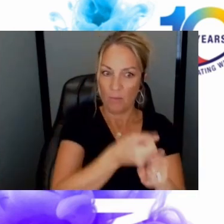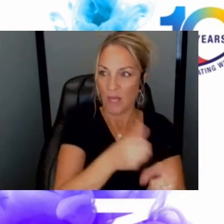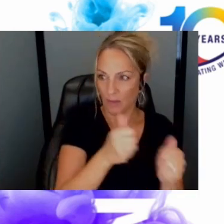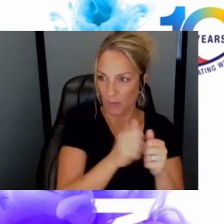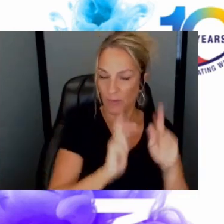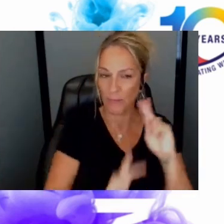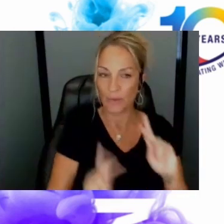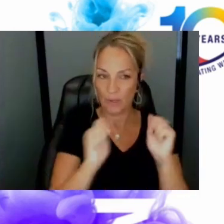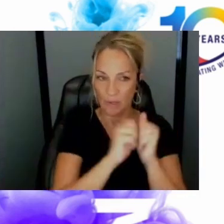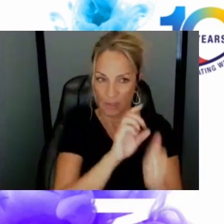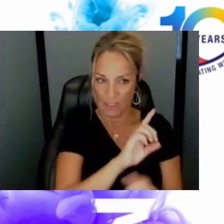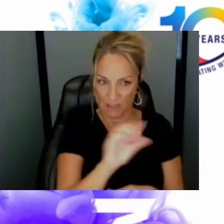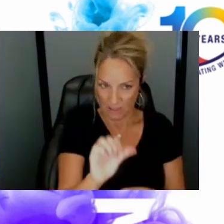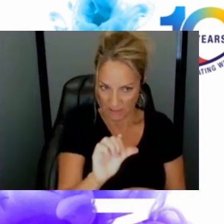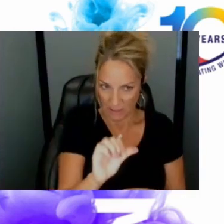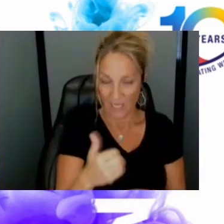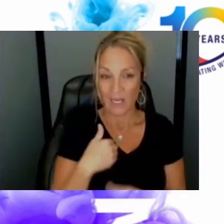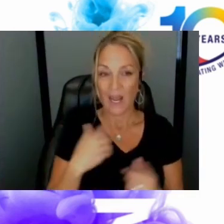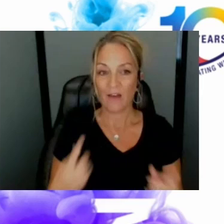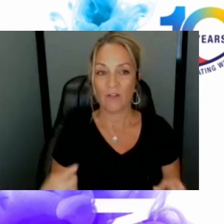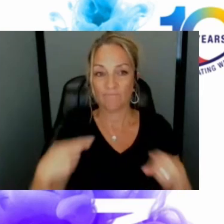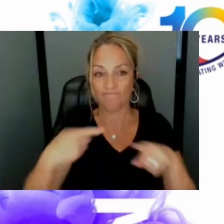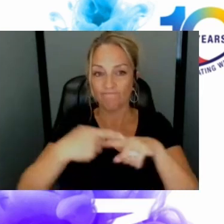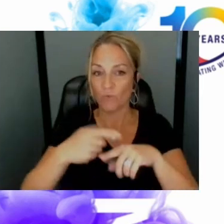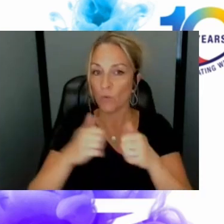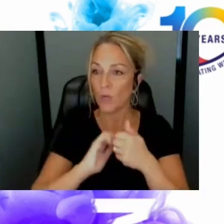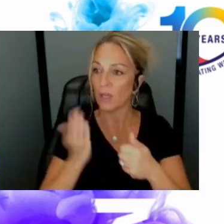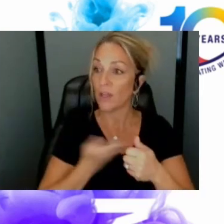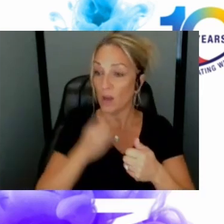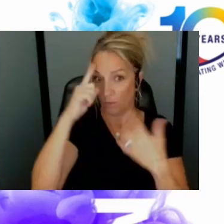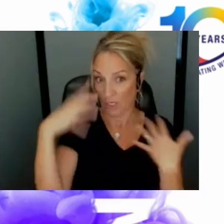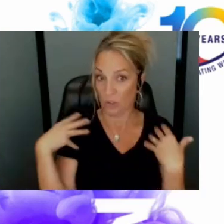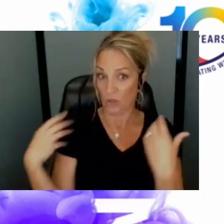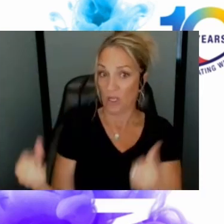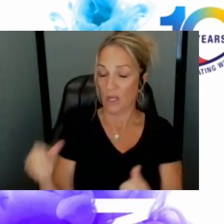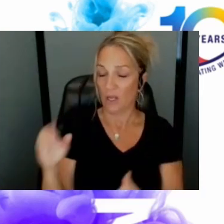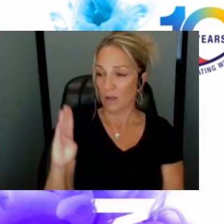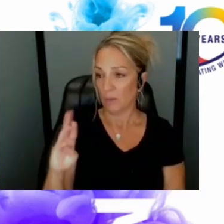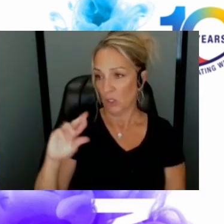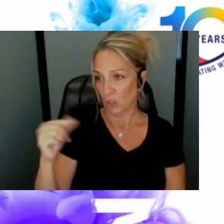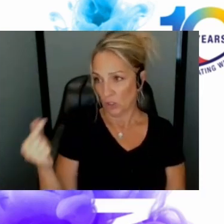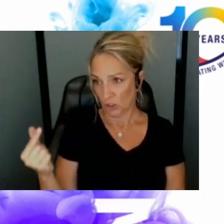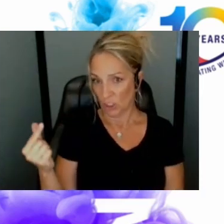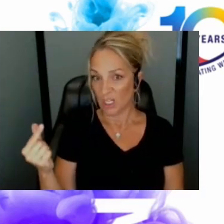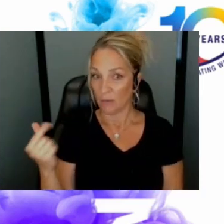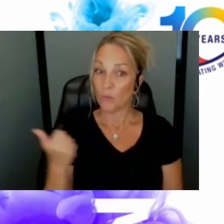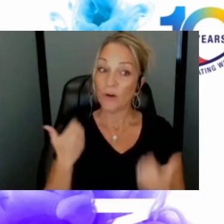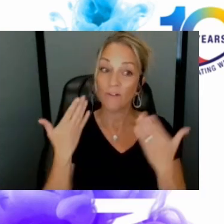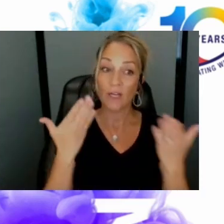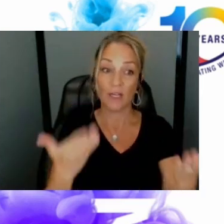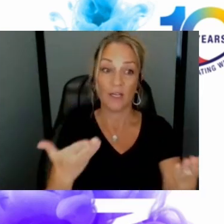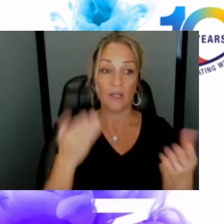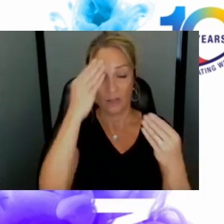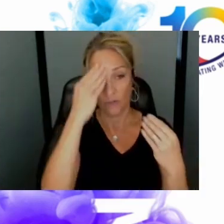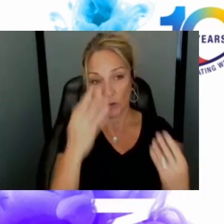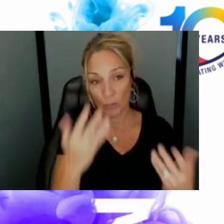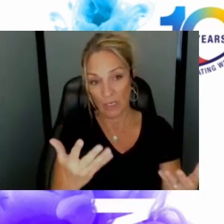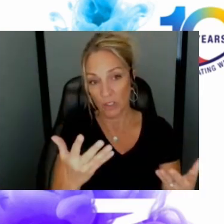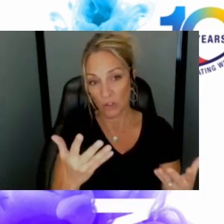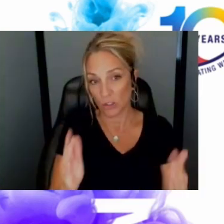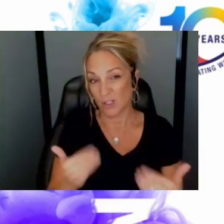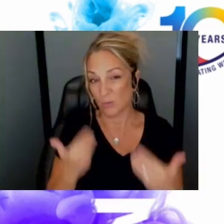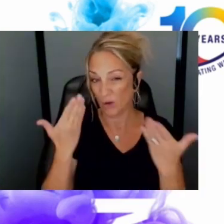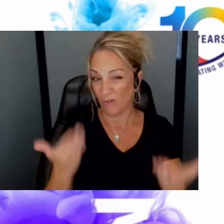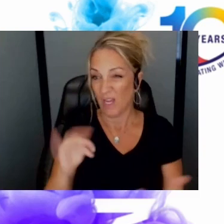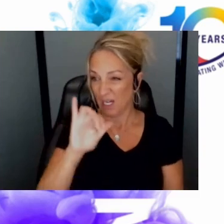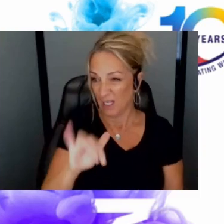and having intersectionalities with our mental health BRG, providing information, providing that